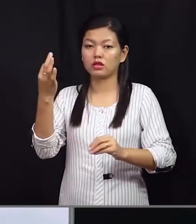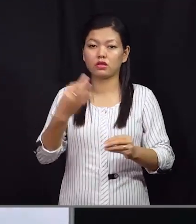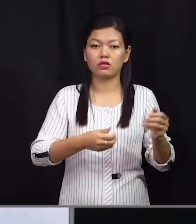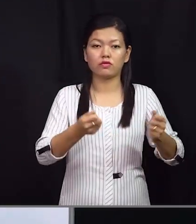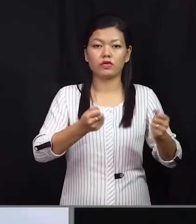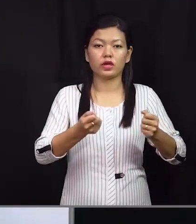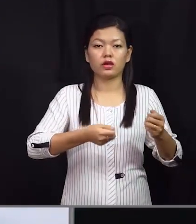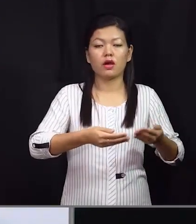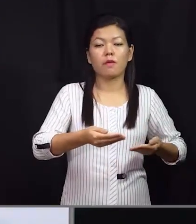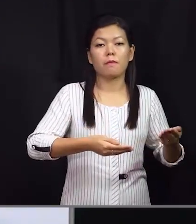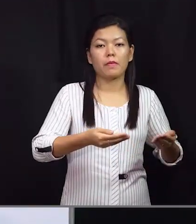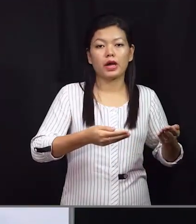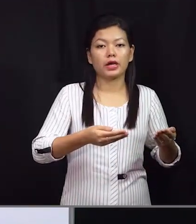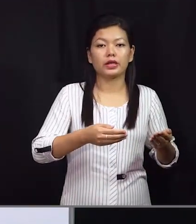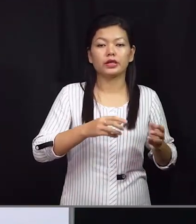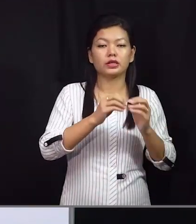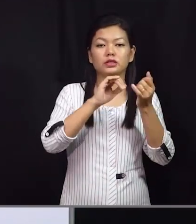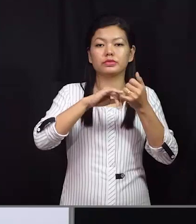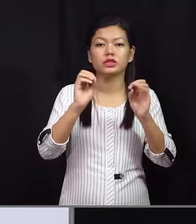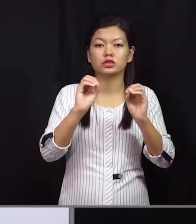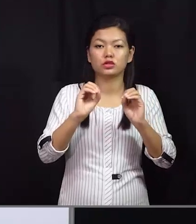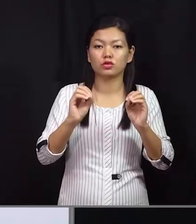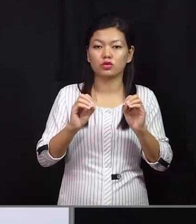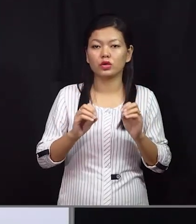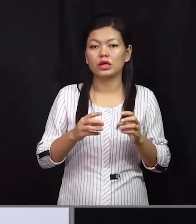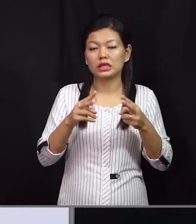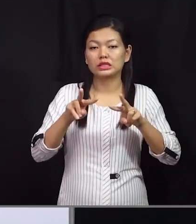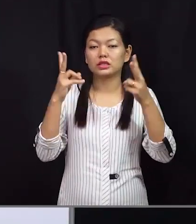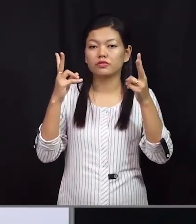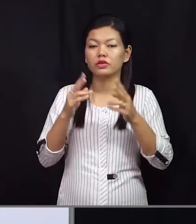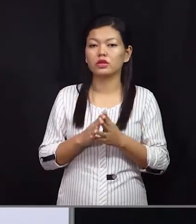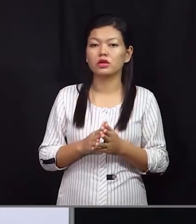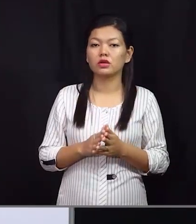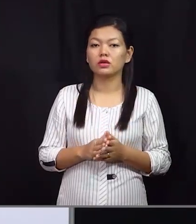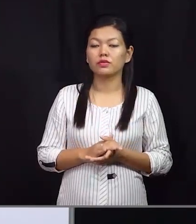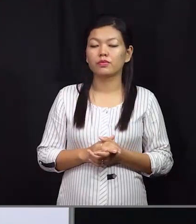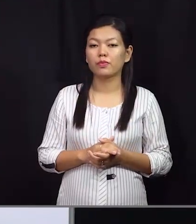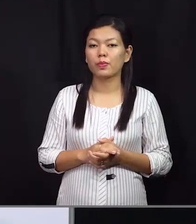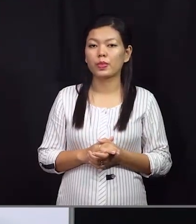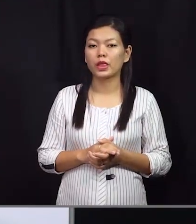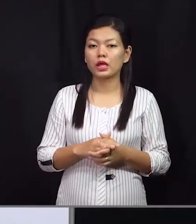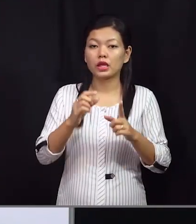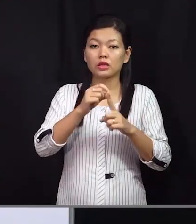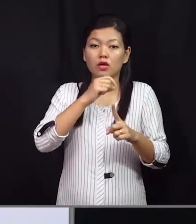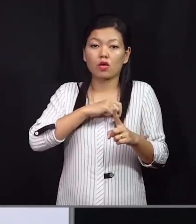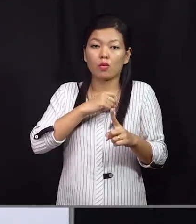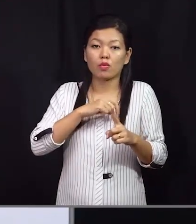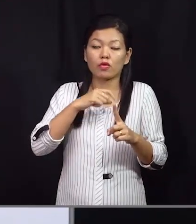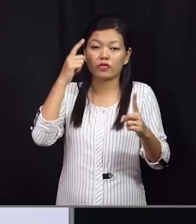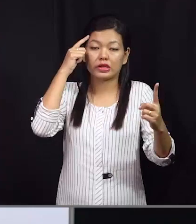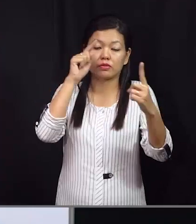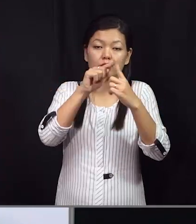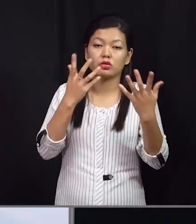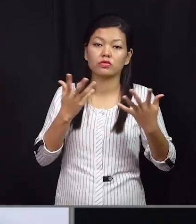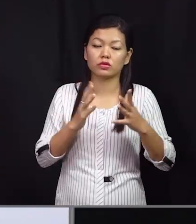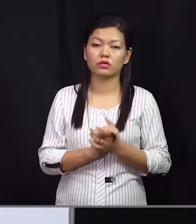another characteristic is, it should be on regularity in dealing. The next, profit motive. What is profit motive?